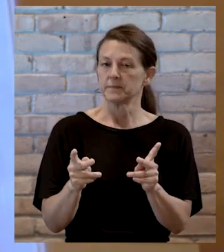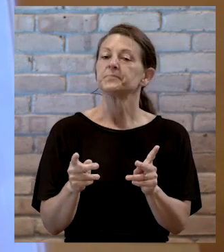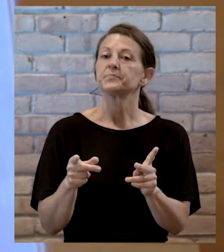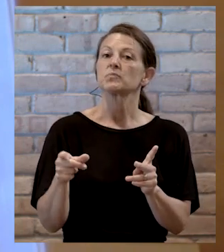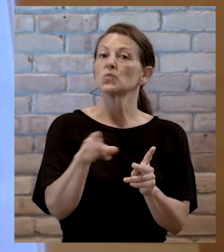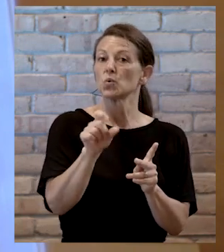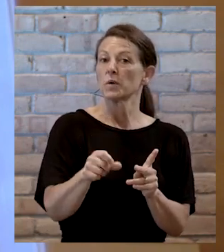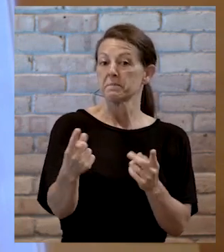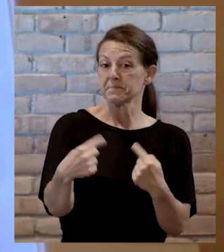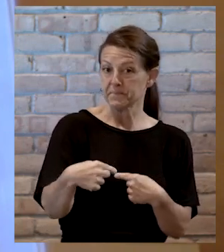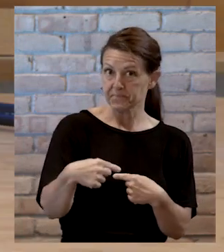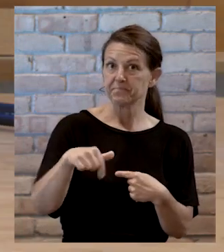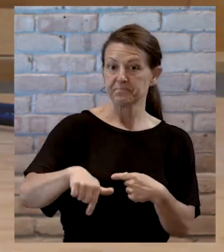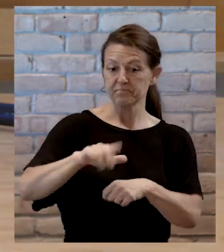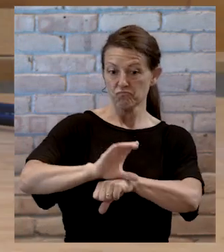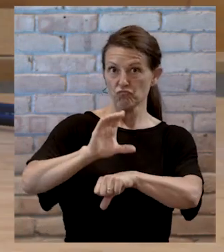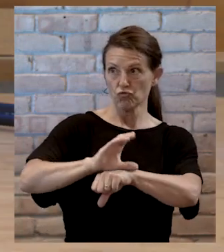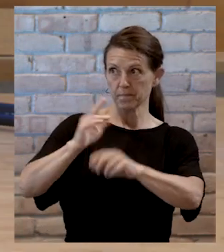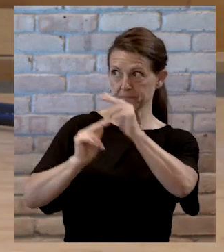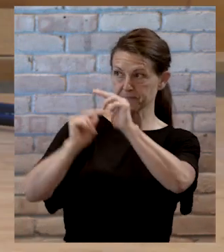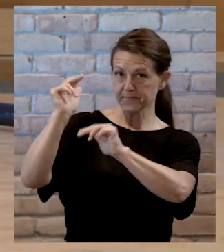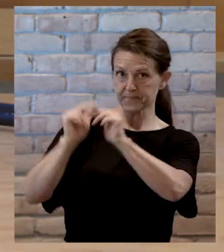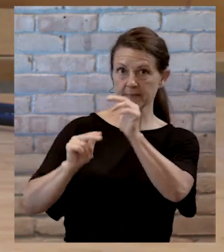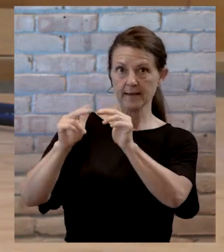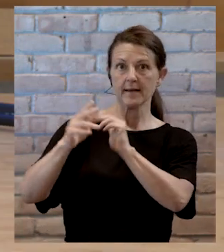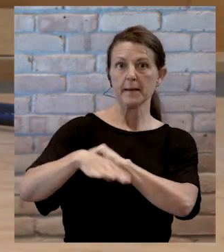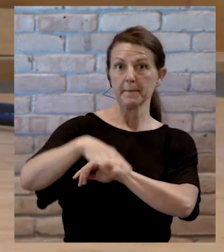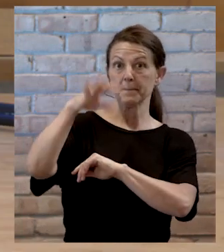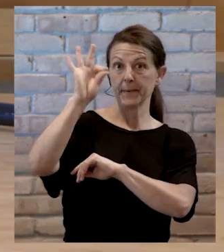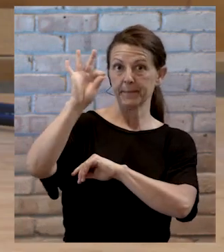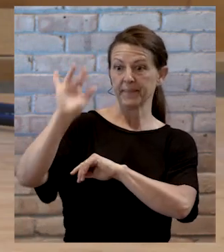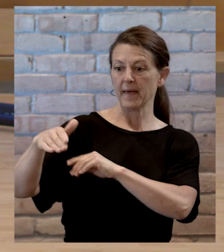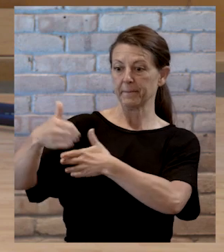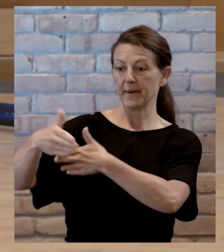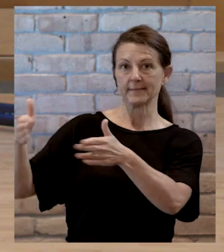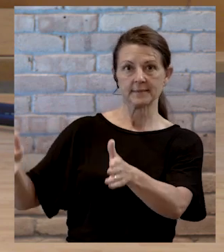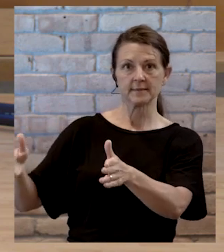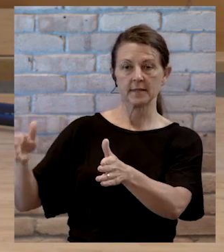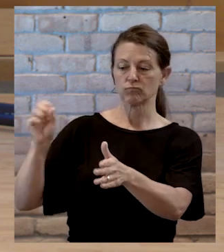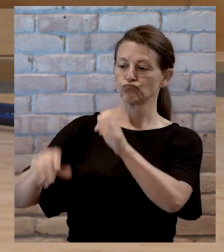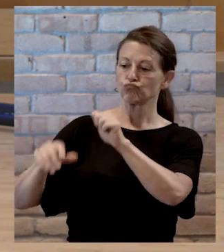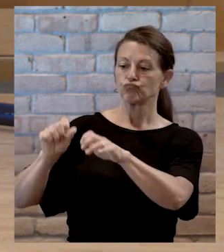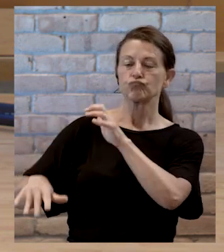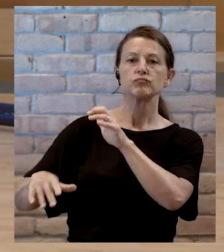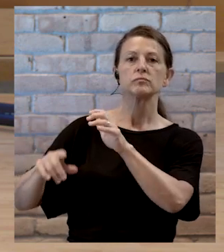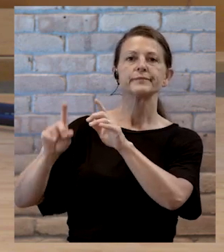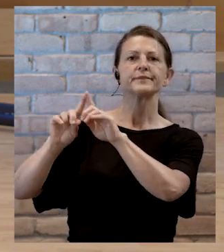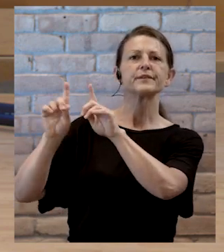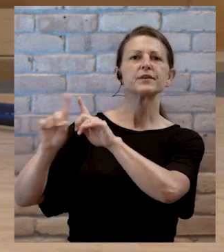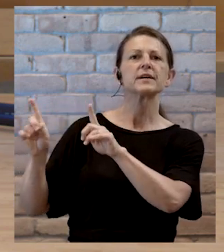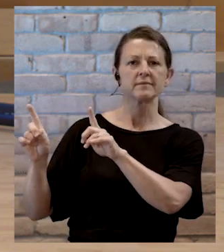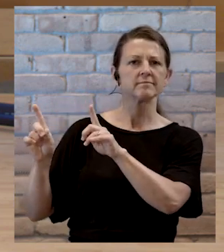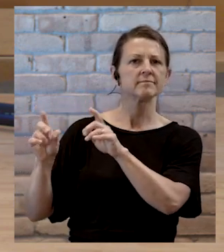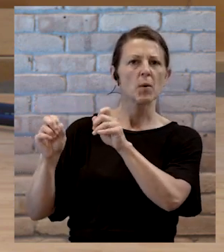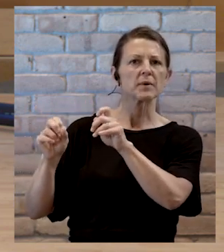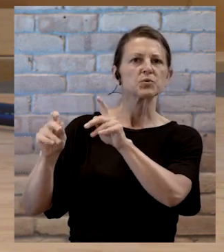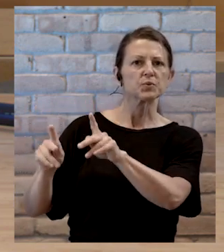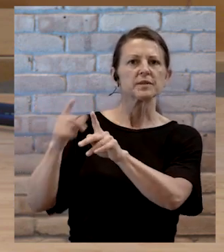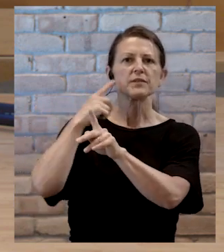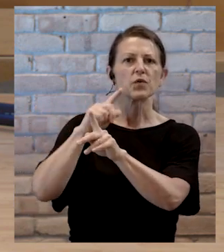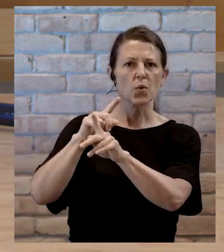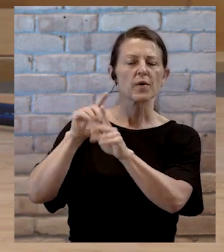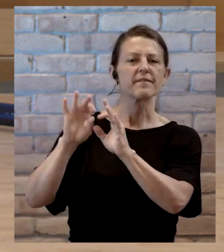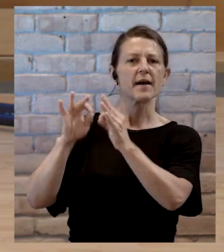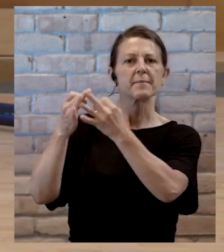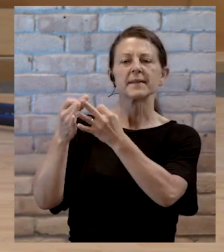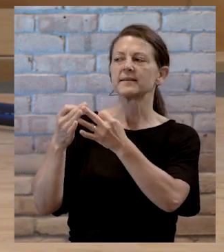up at our Valley Creek campus and pick up one of these boxes, fill it up with all sorts of sweet opportunities for